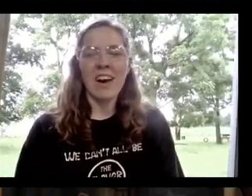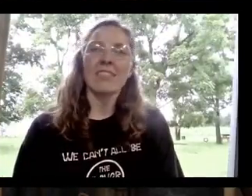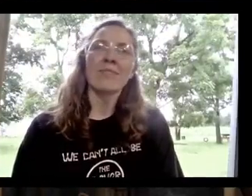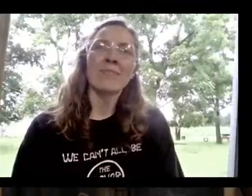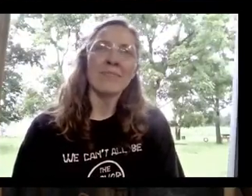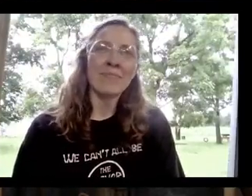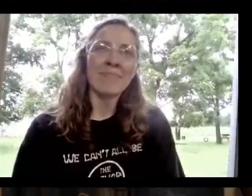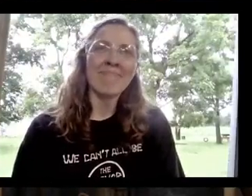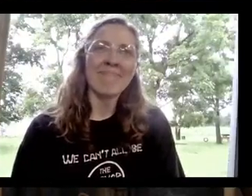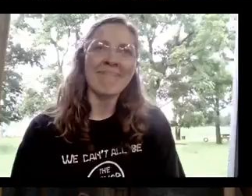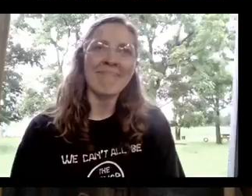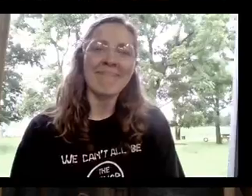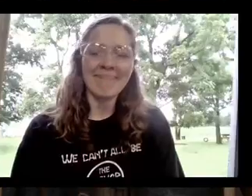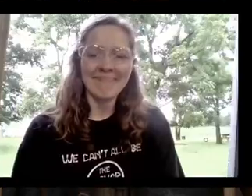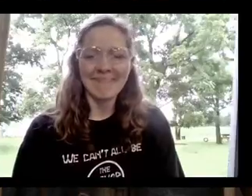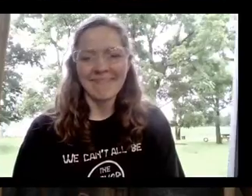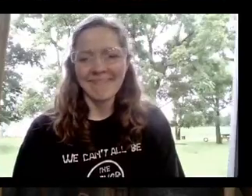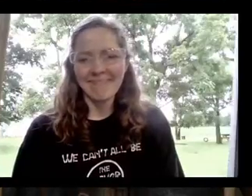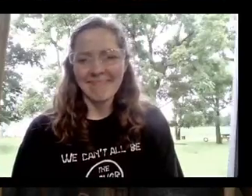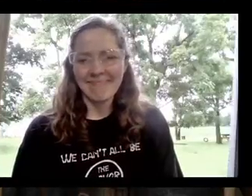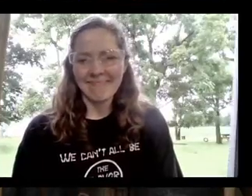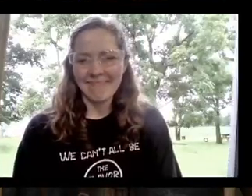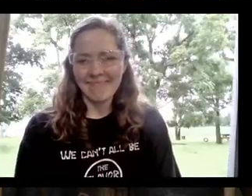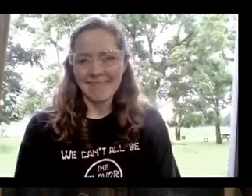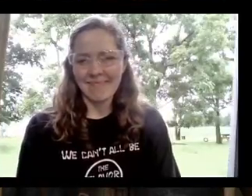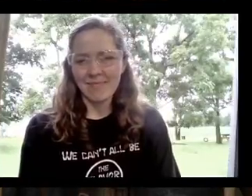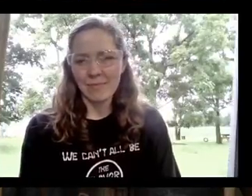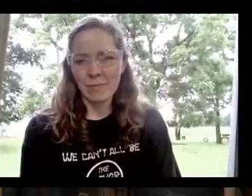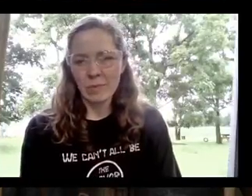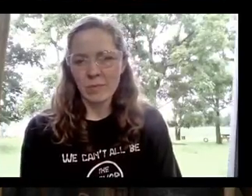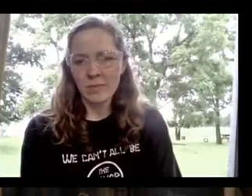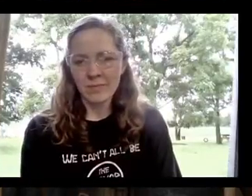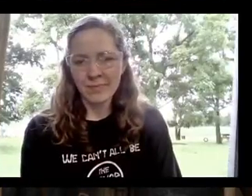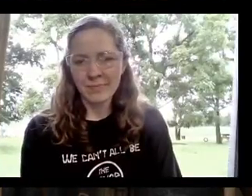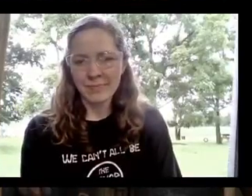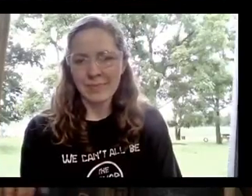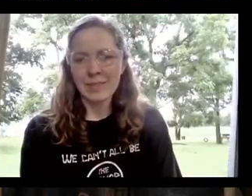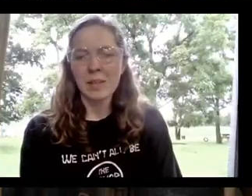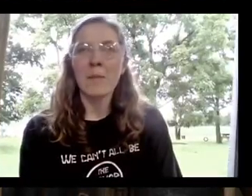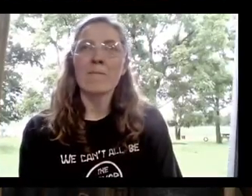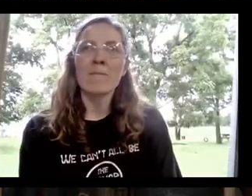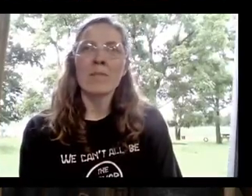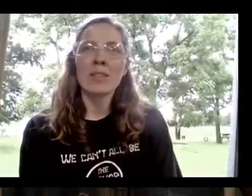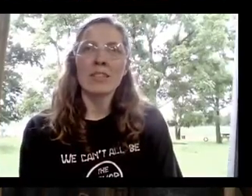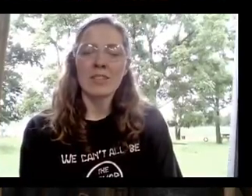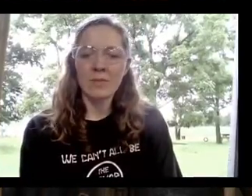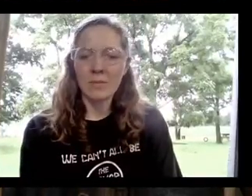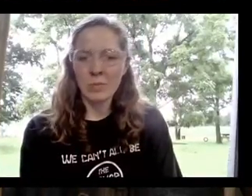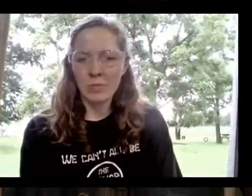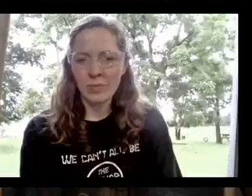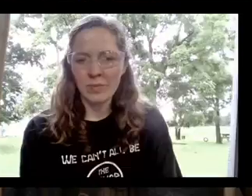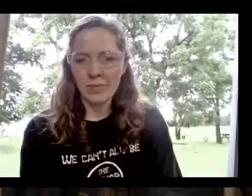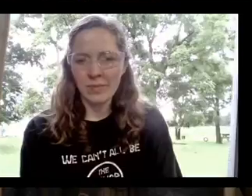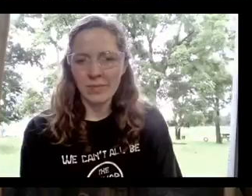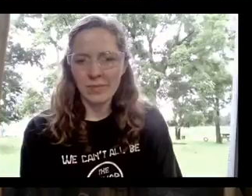was hot. Yep, no. Yeah, so all the people that I'm collaborating with, this will be the